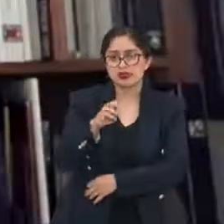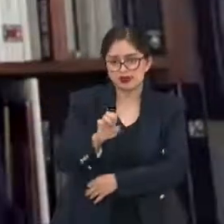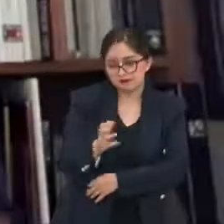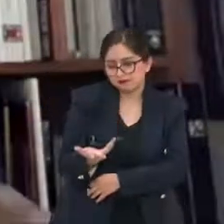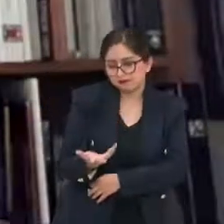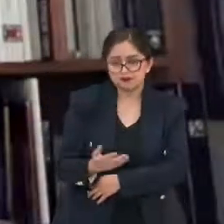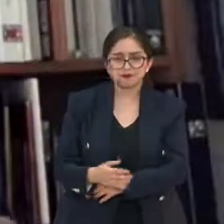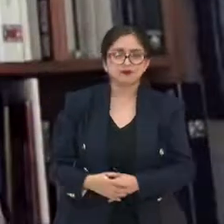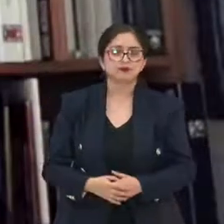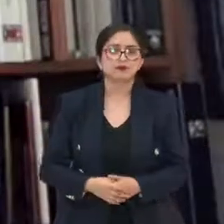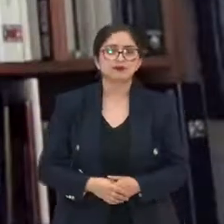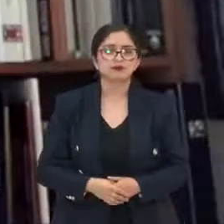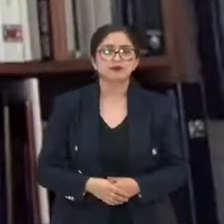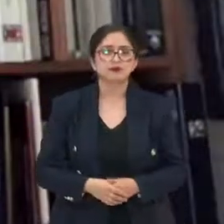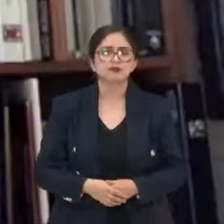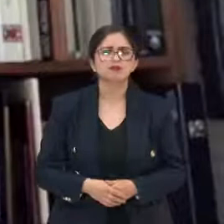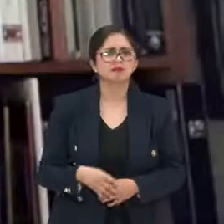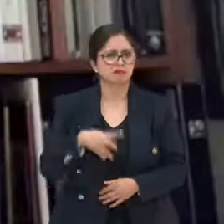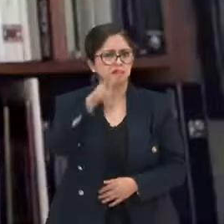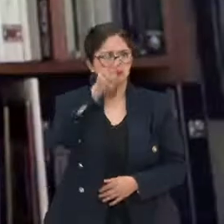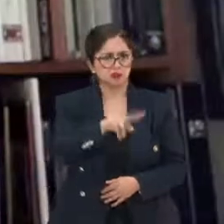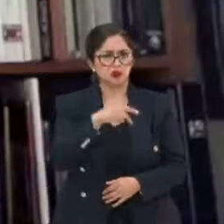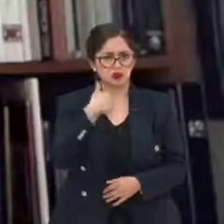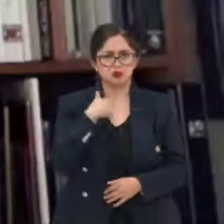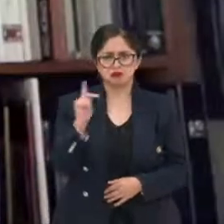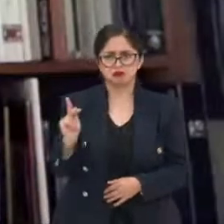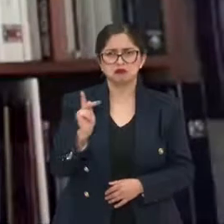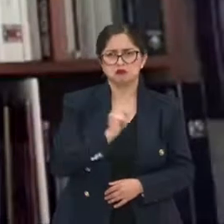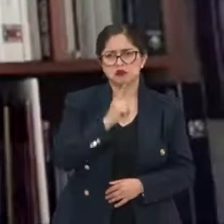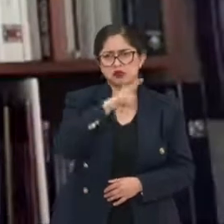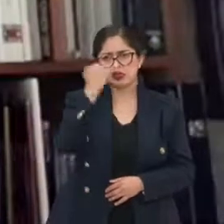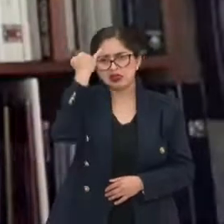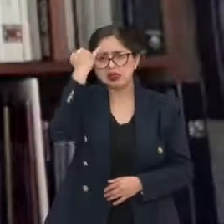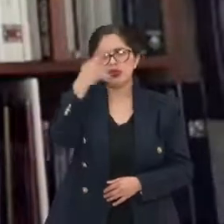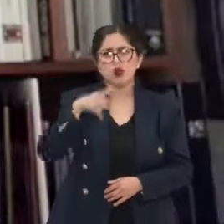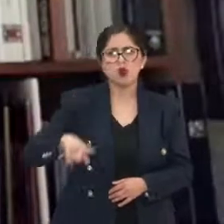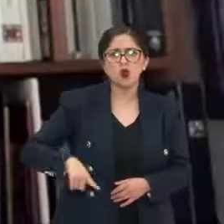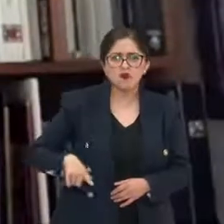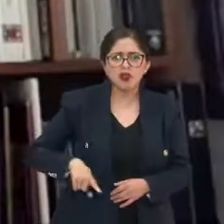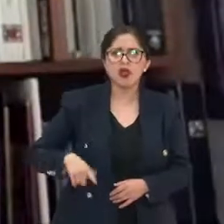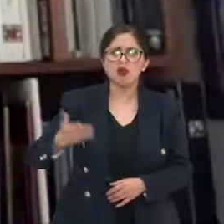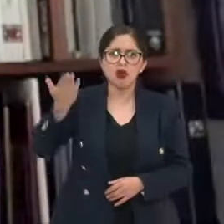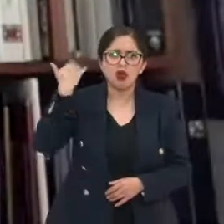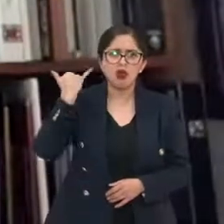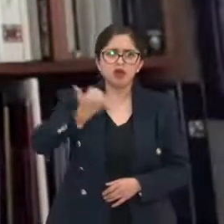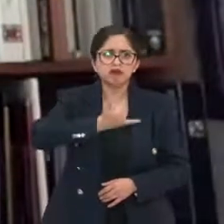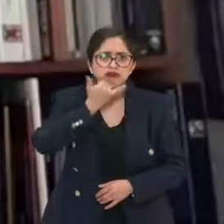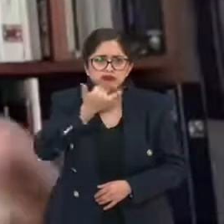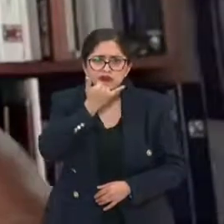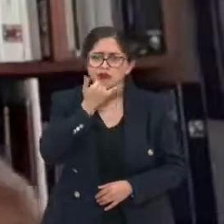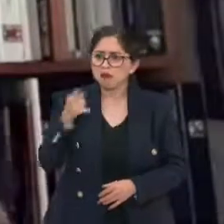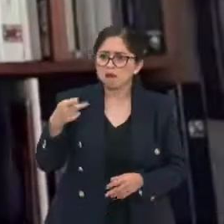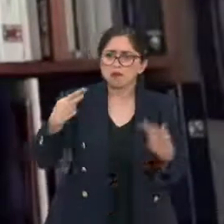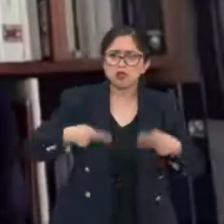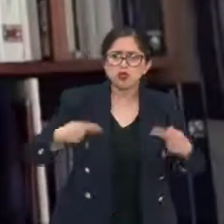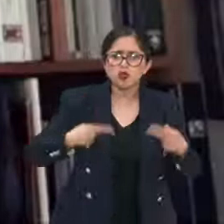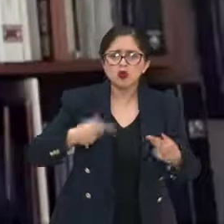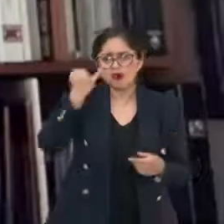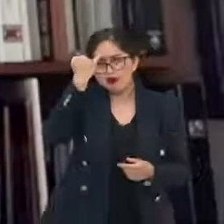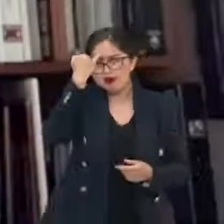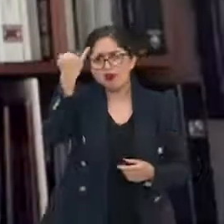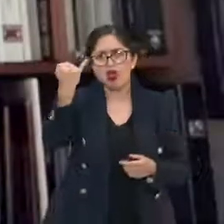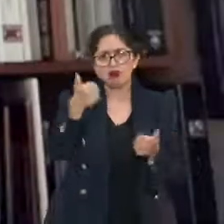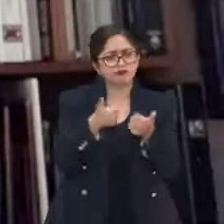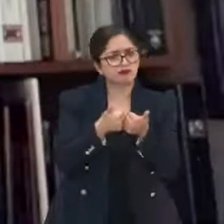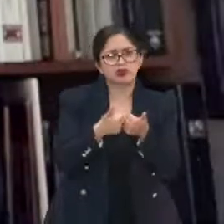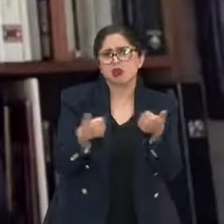that was going to have the chair. So I share the idea that this government was very negative. It polarized